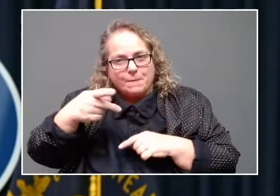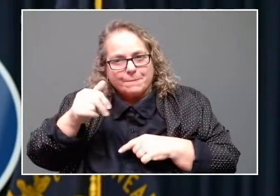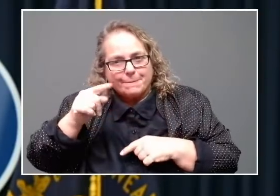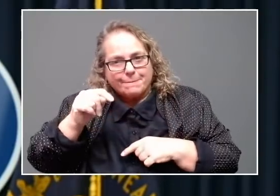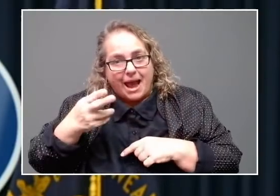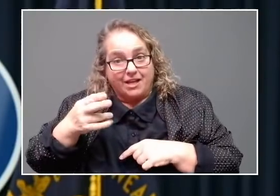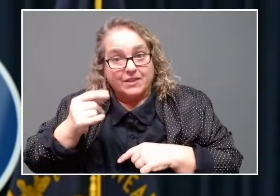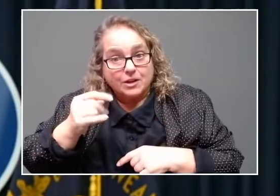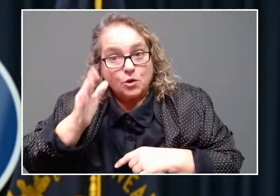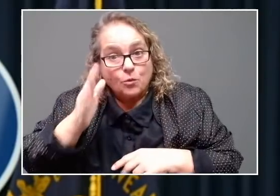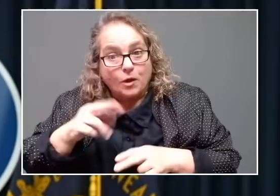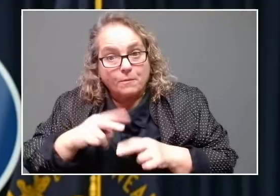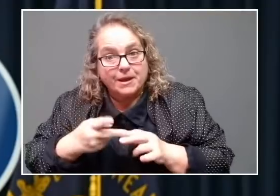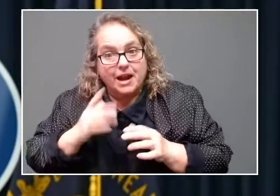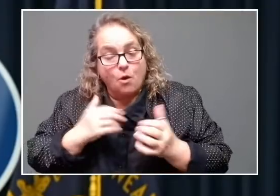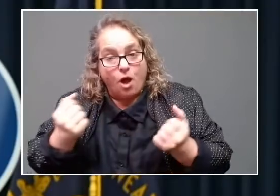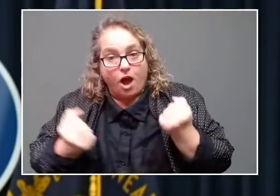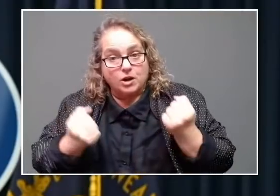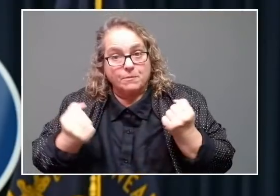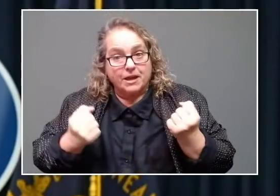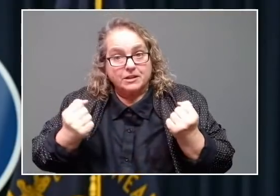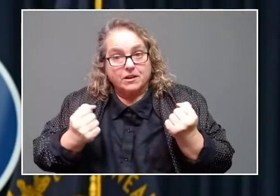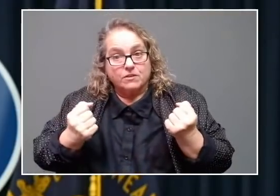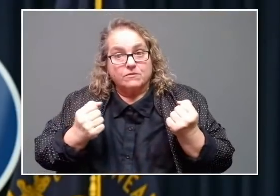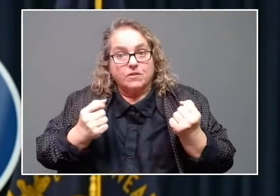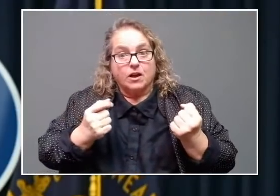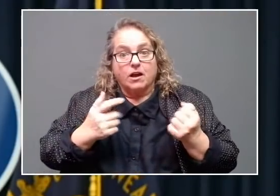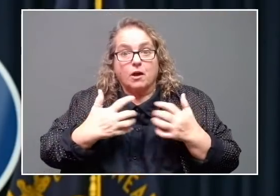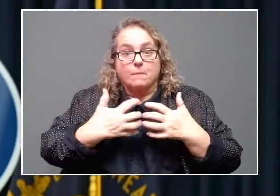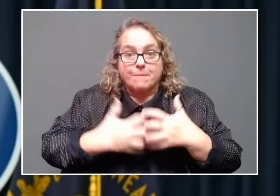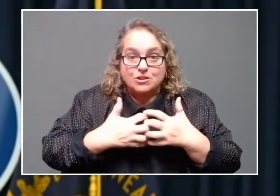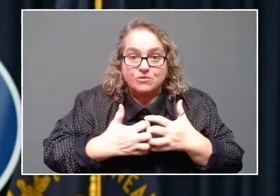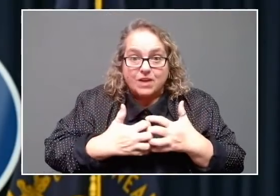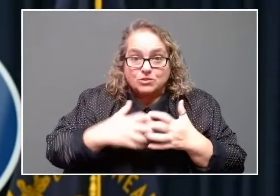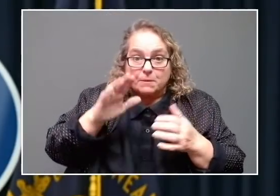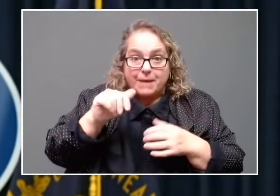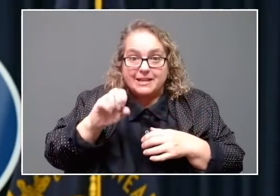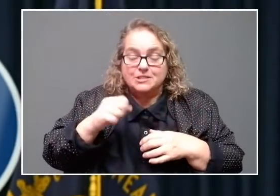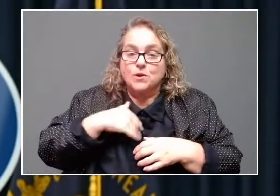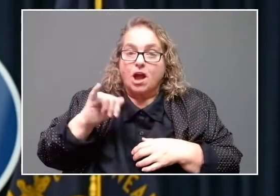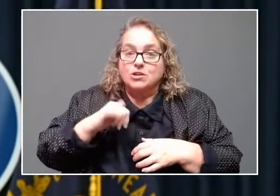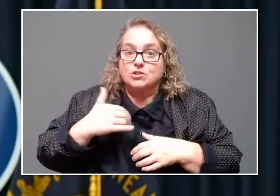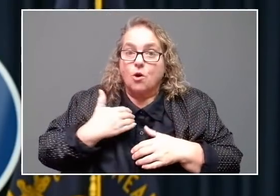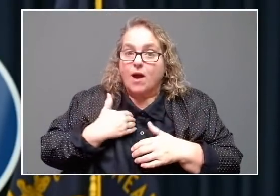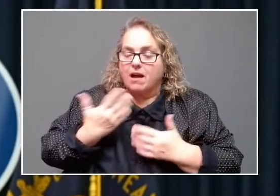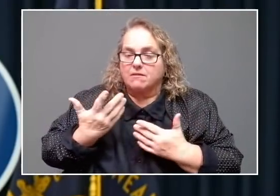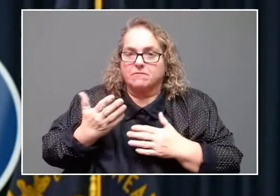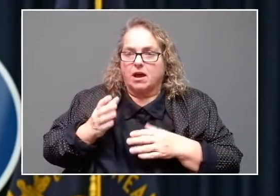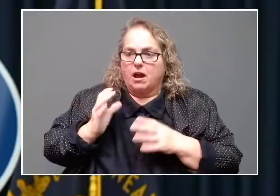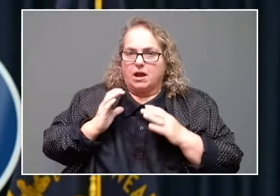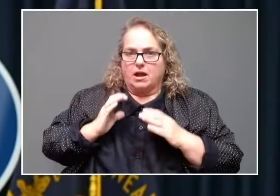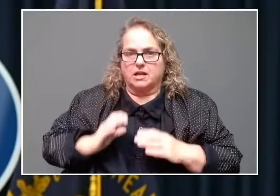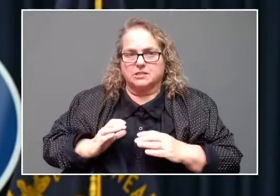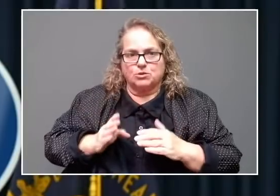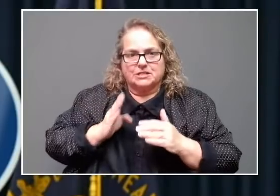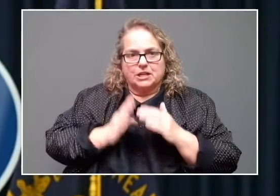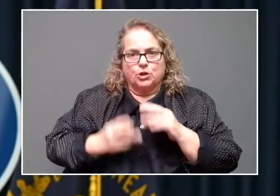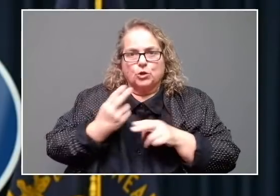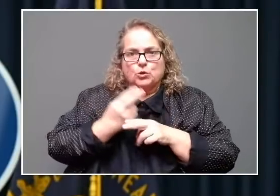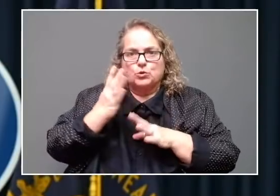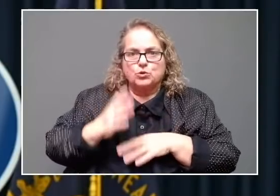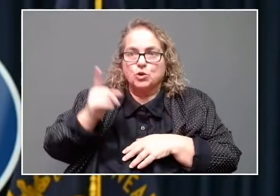chemical manufacturing base, which means we also have end users and customers that could reduce their